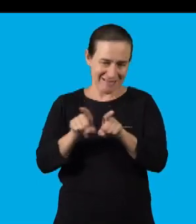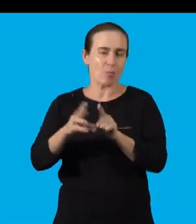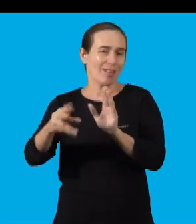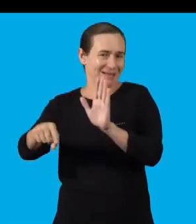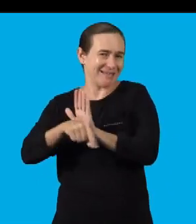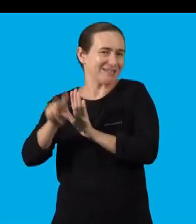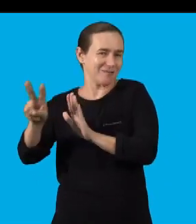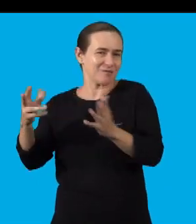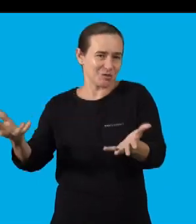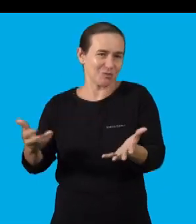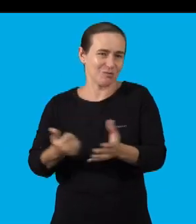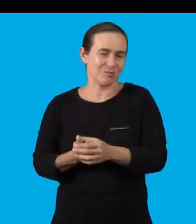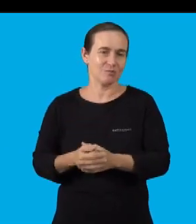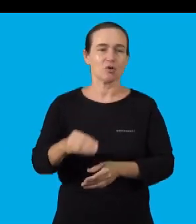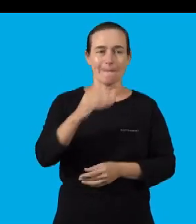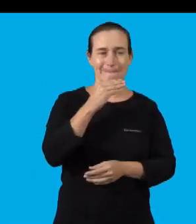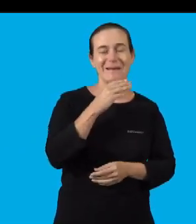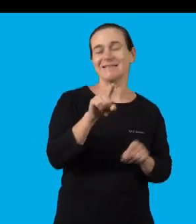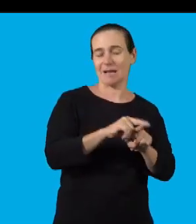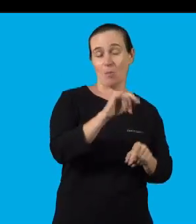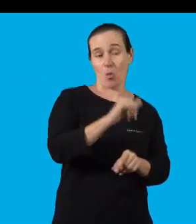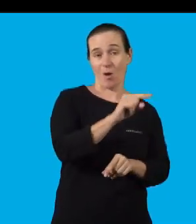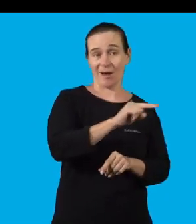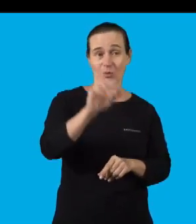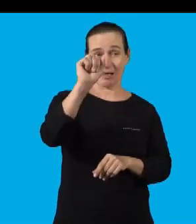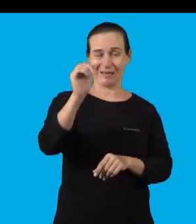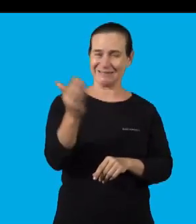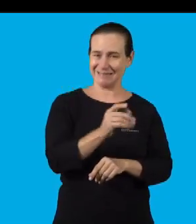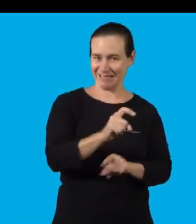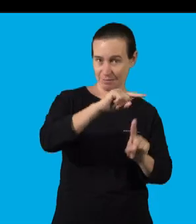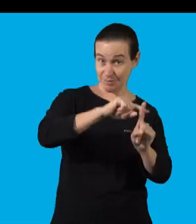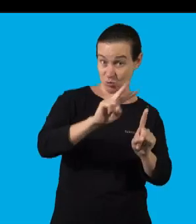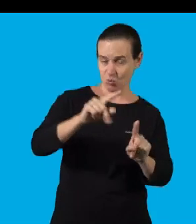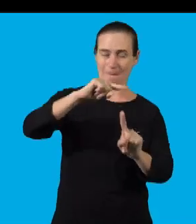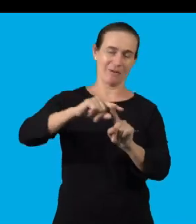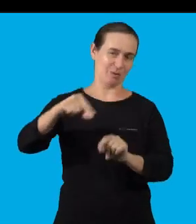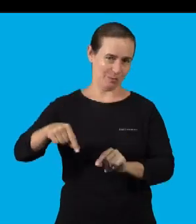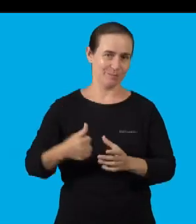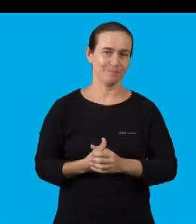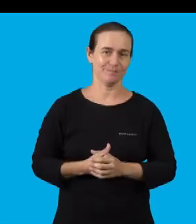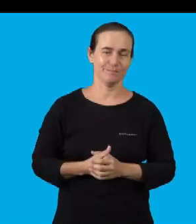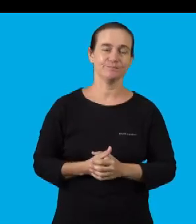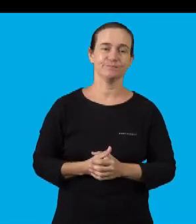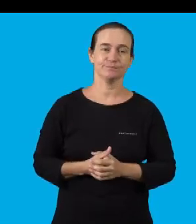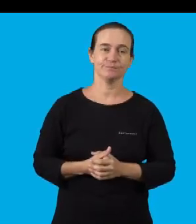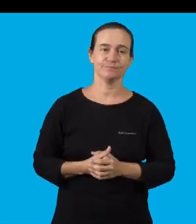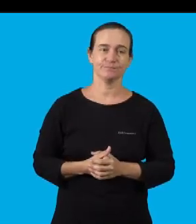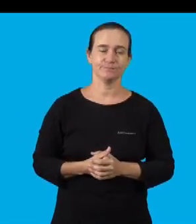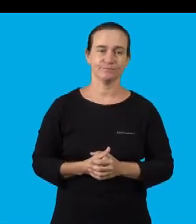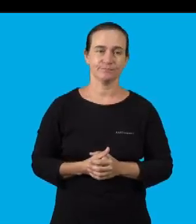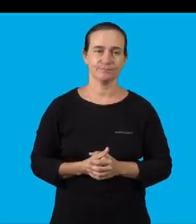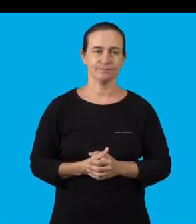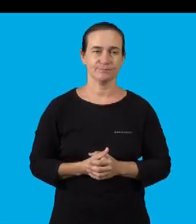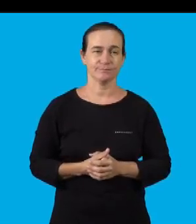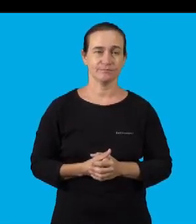be -2, which means there in the denominator we have x plus 2, and of course we have that plus a q over there. Now